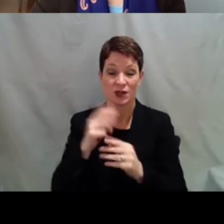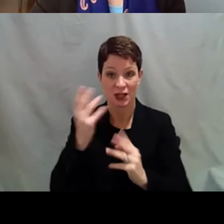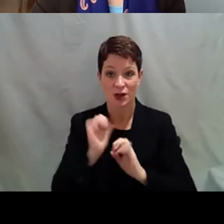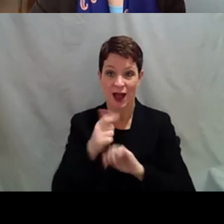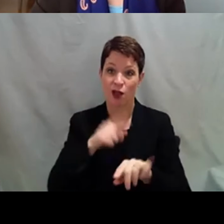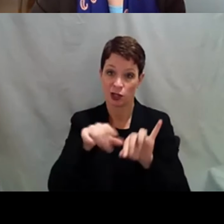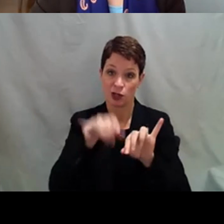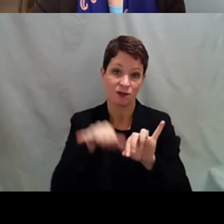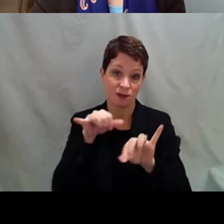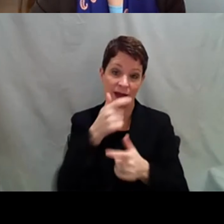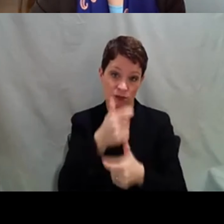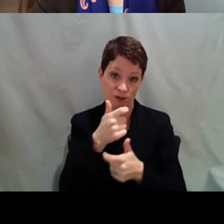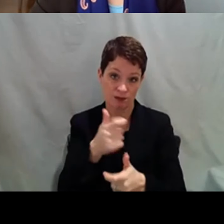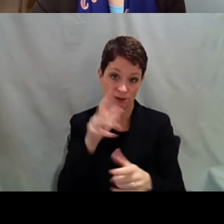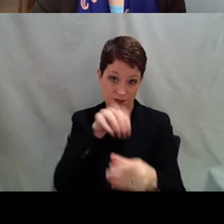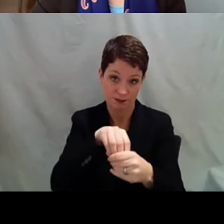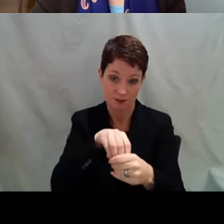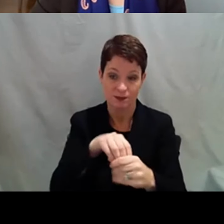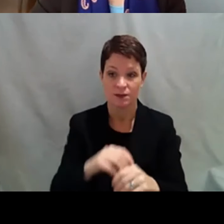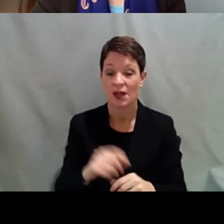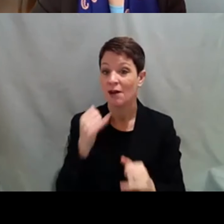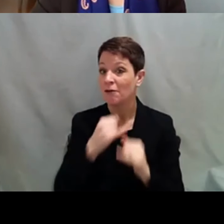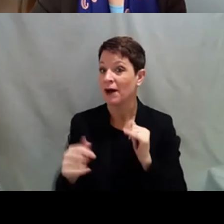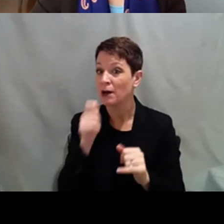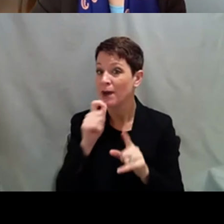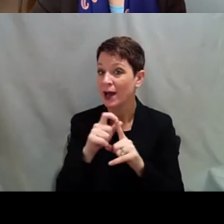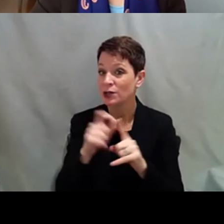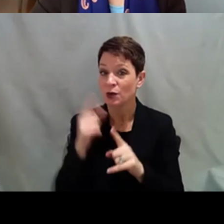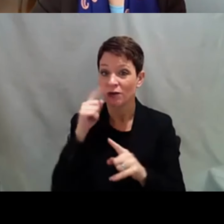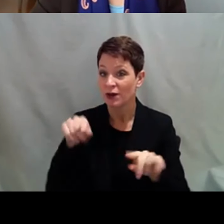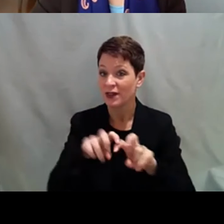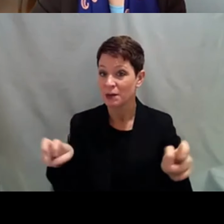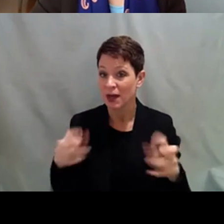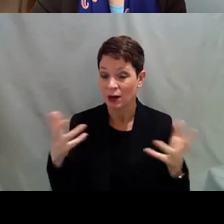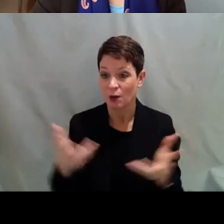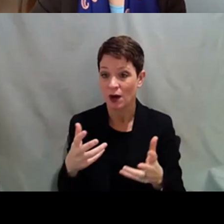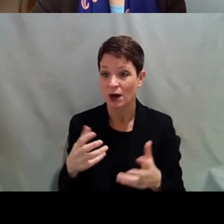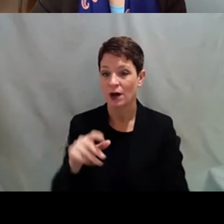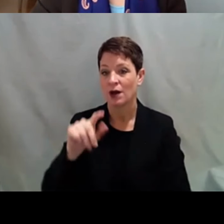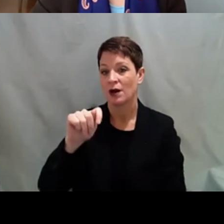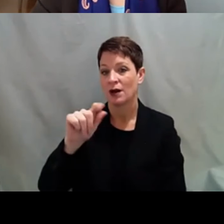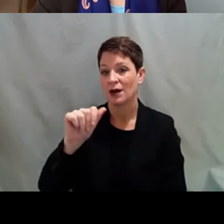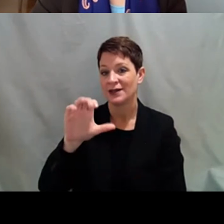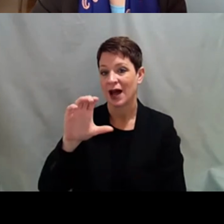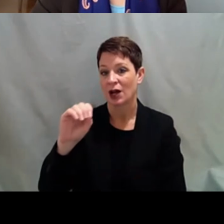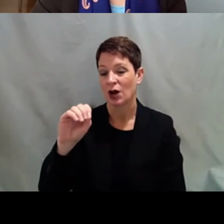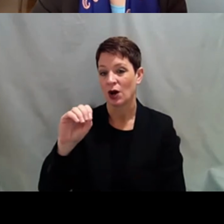you attended. The final password for this panel is TACO,